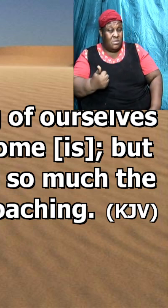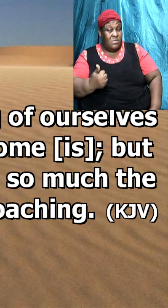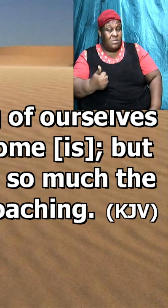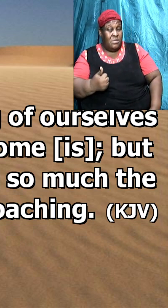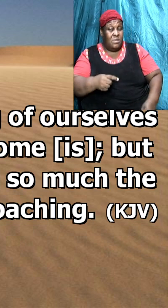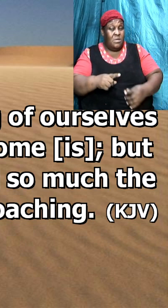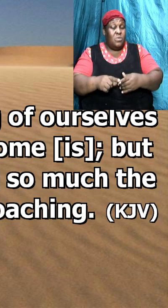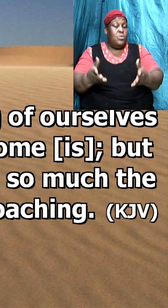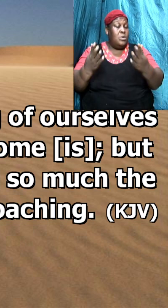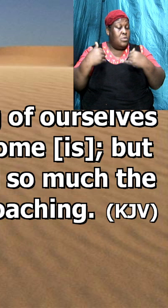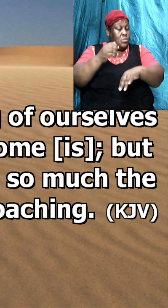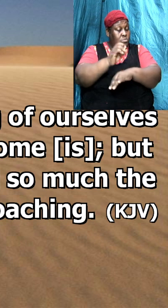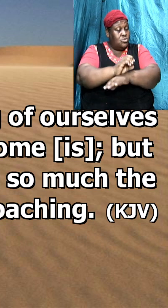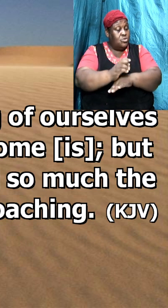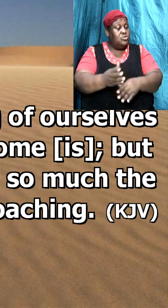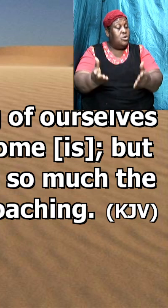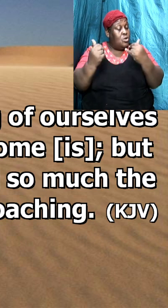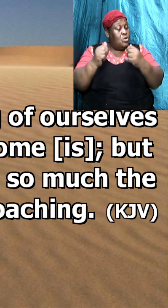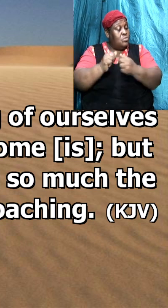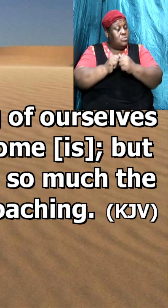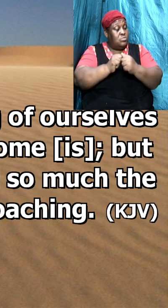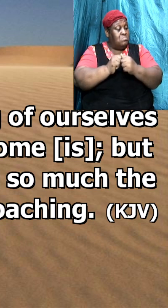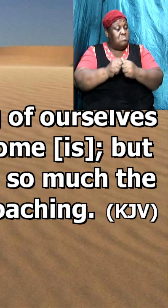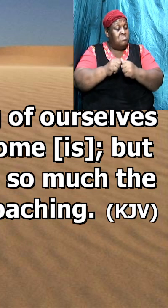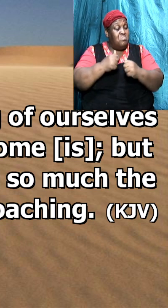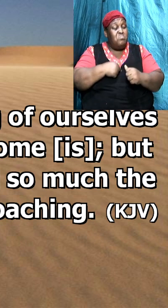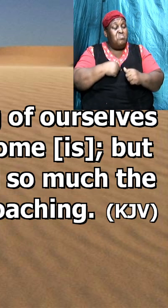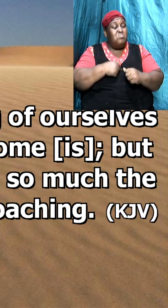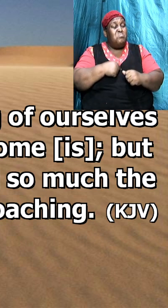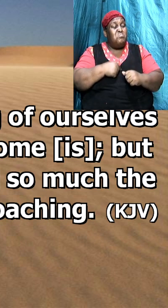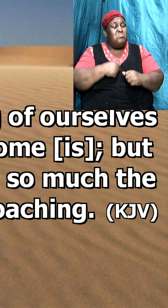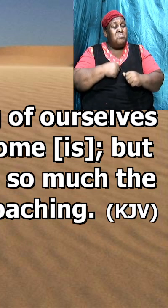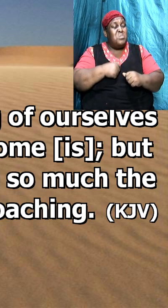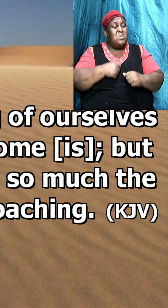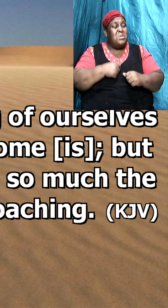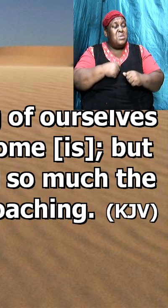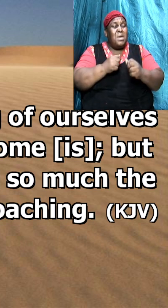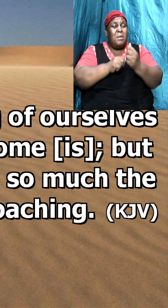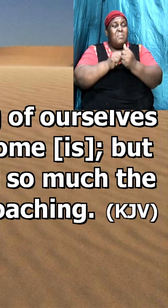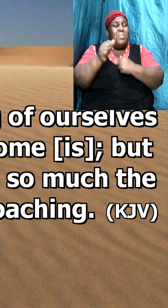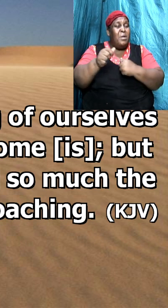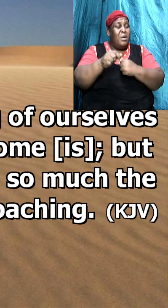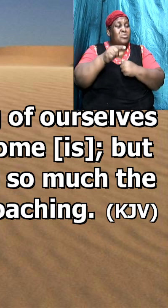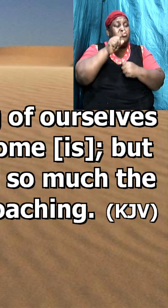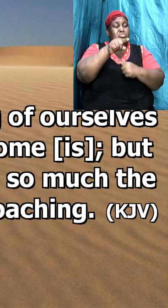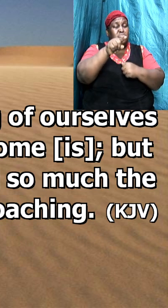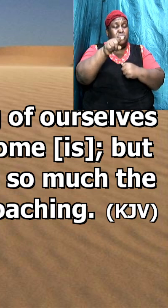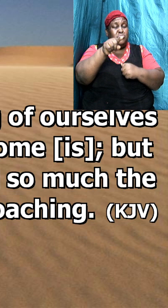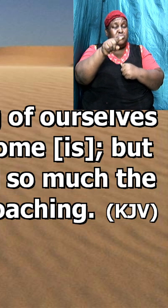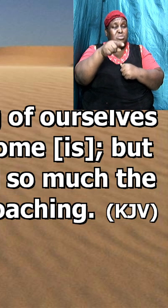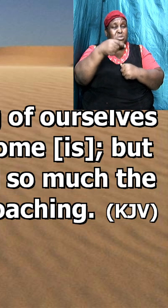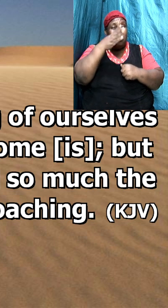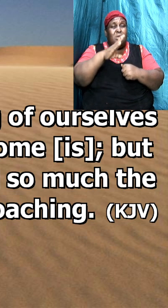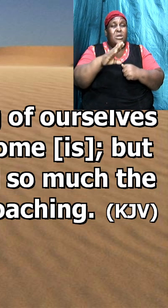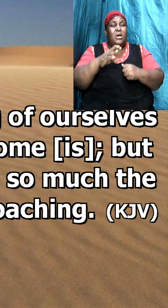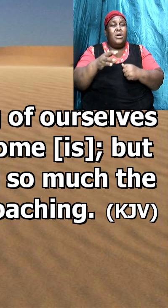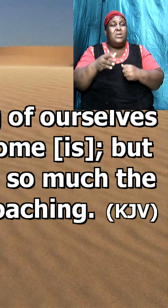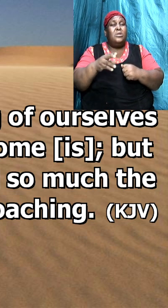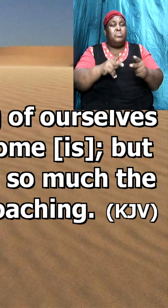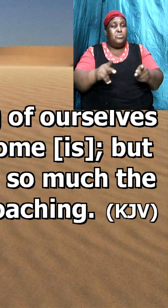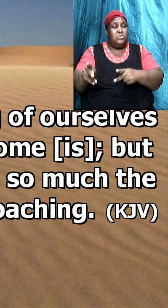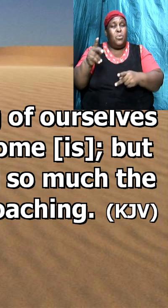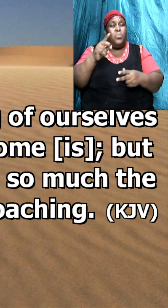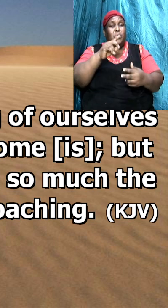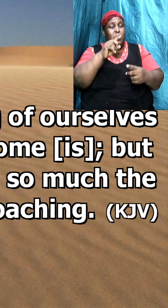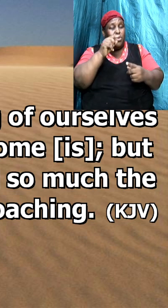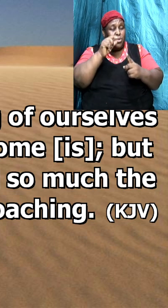come together, I can't just be passing you and God just give me a word in my spirit, you know. And me just say, look here, sister or brother,